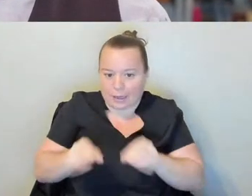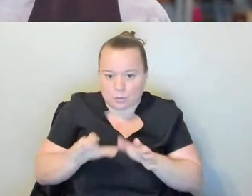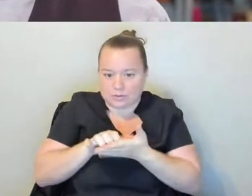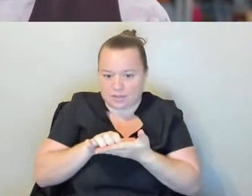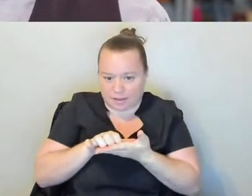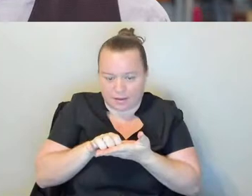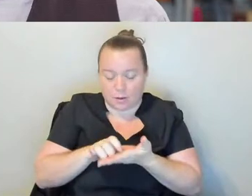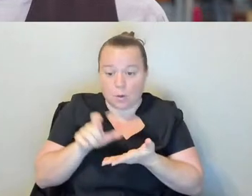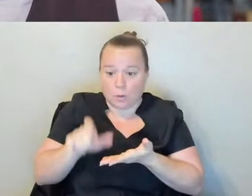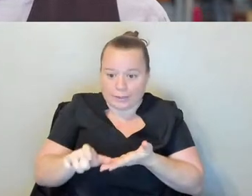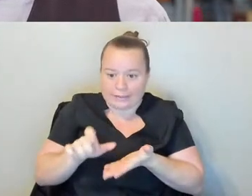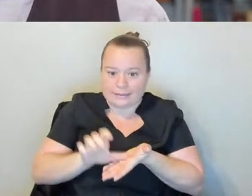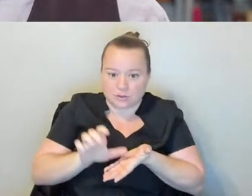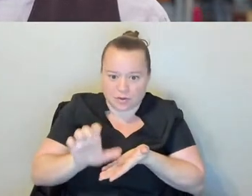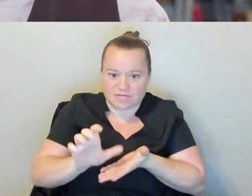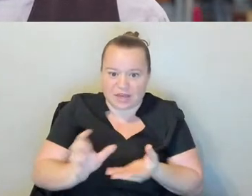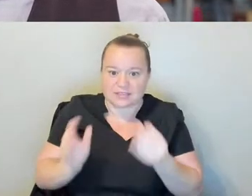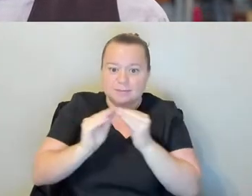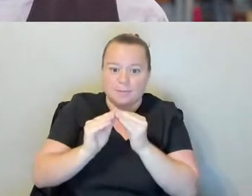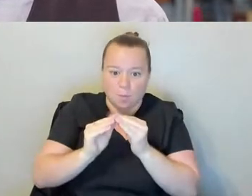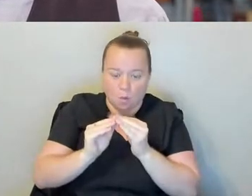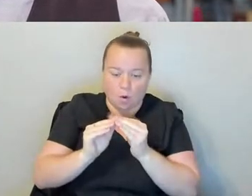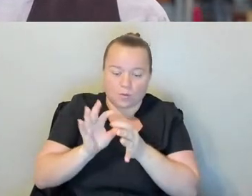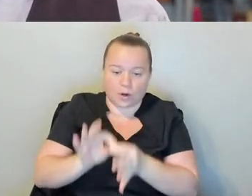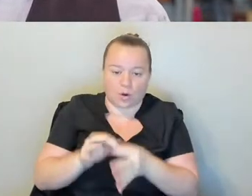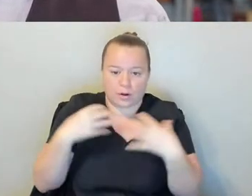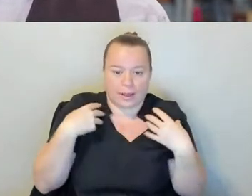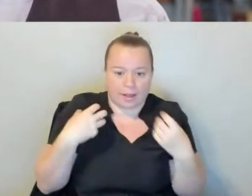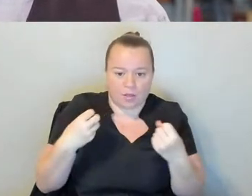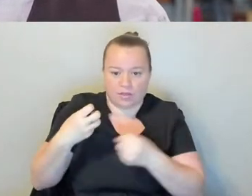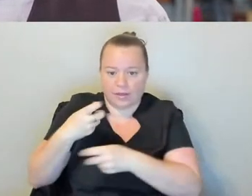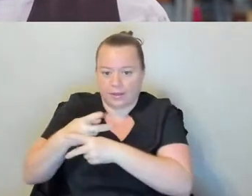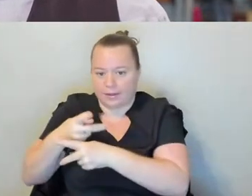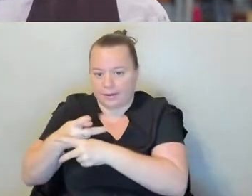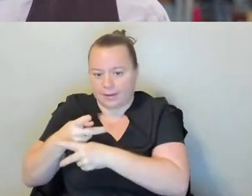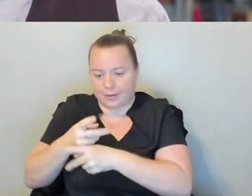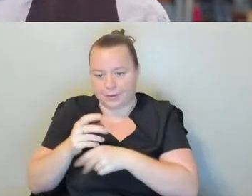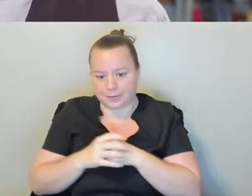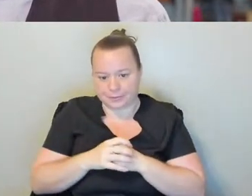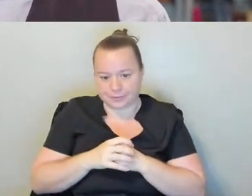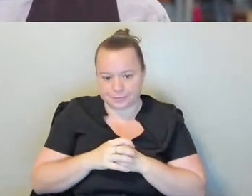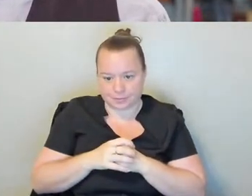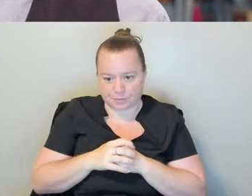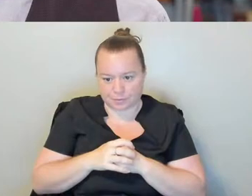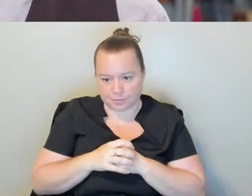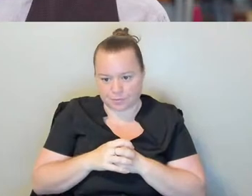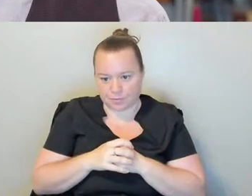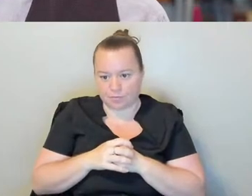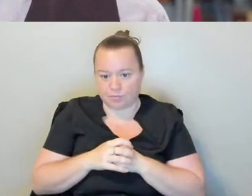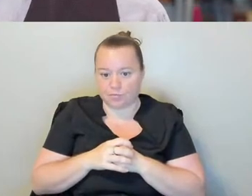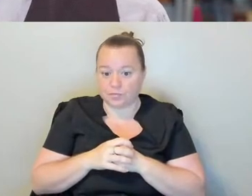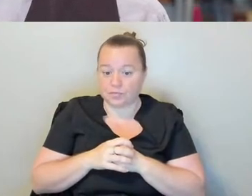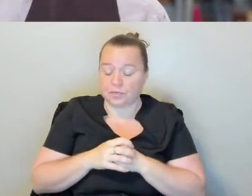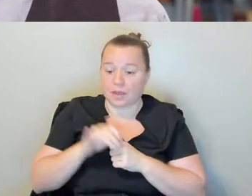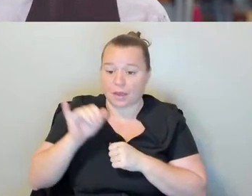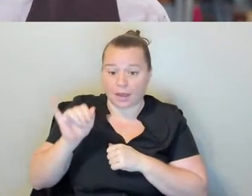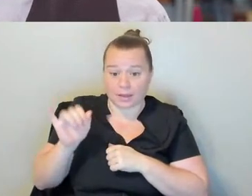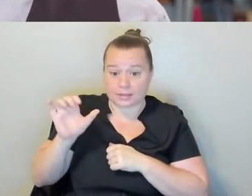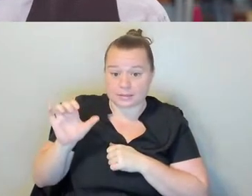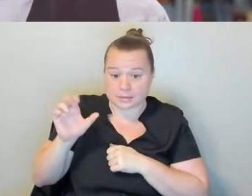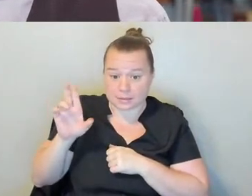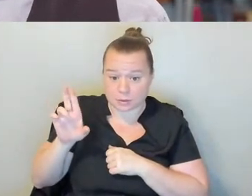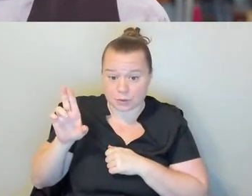to invest more in the health and care sector. From nurses in intensive care units to